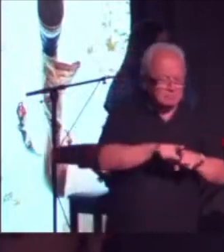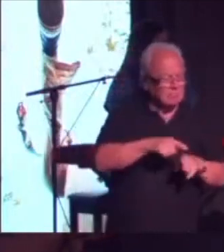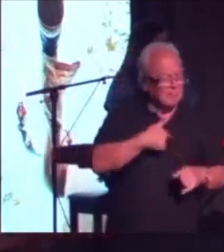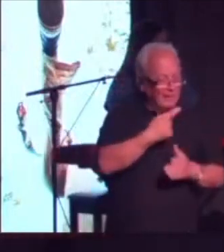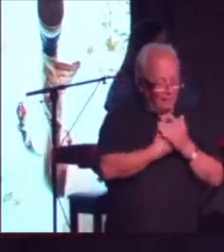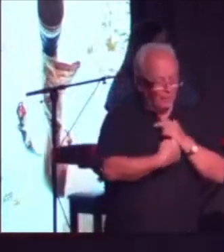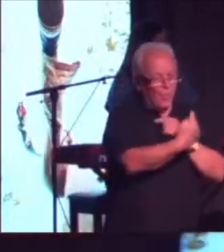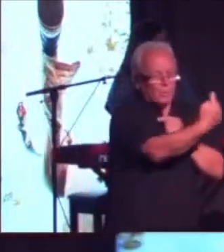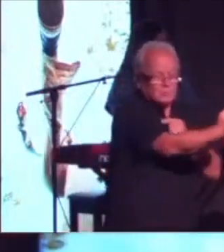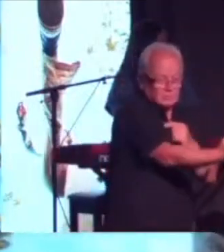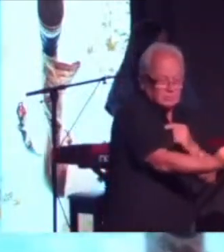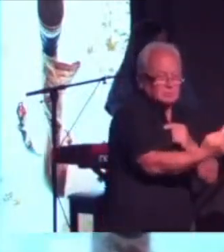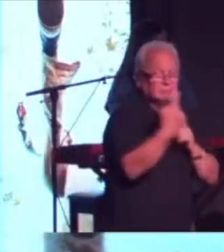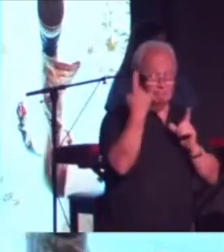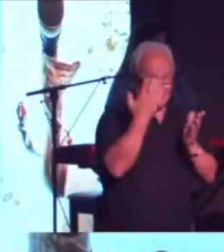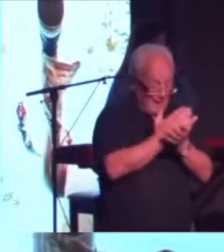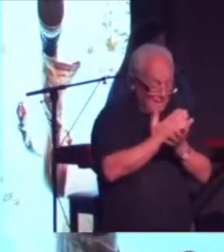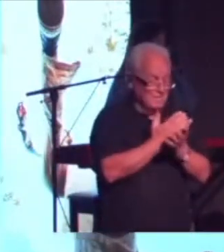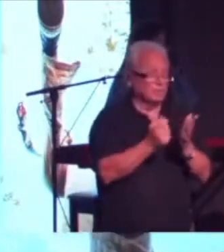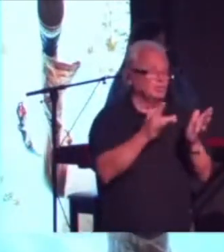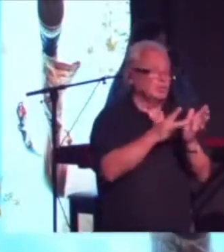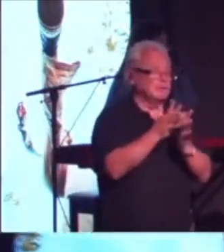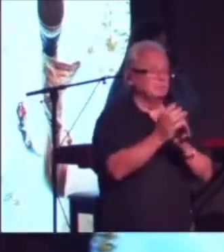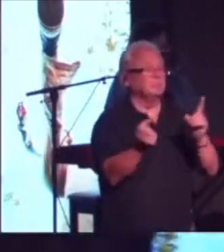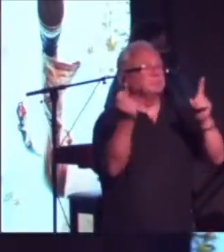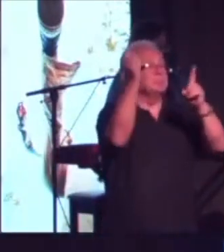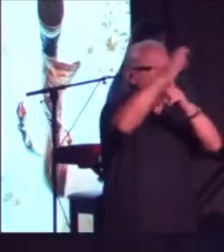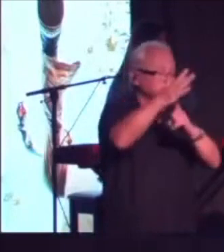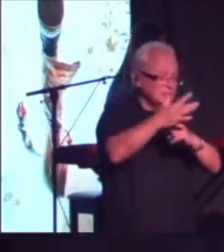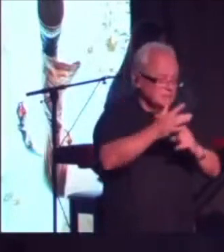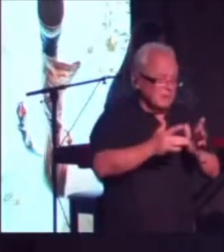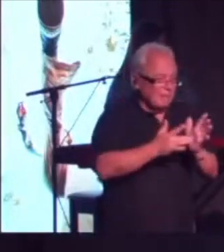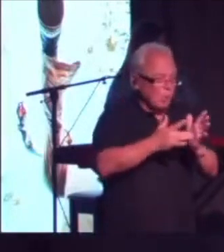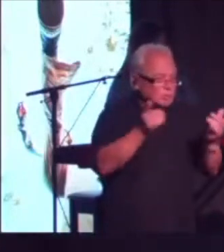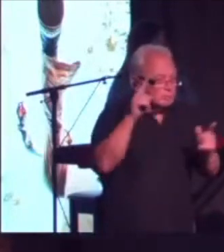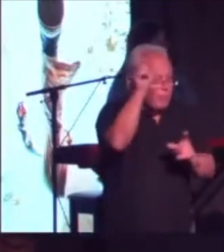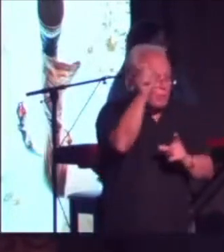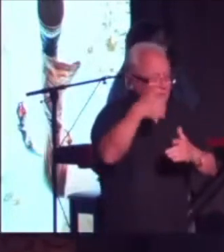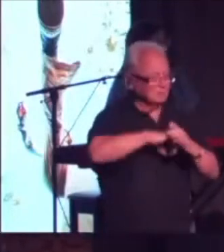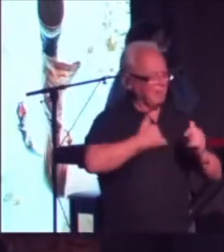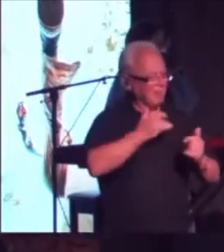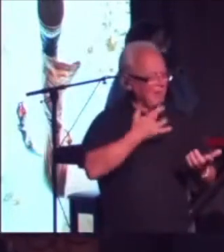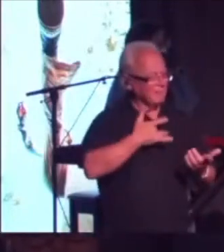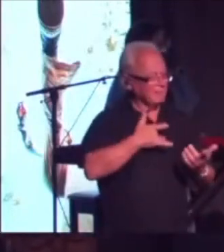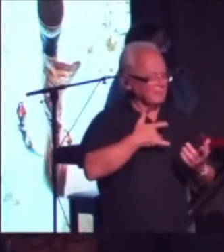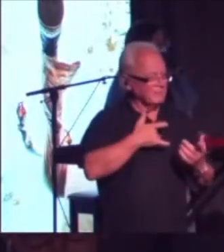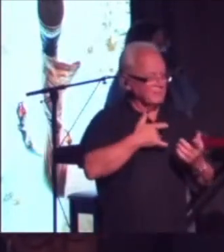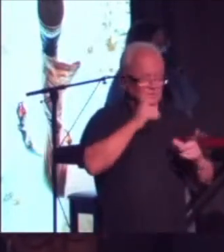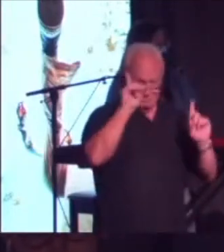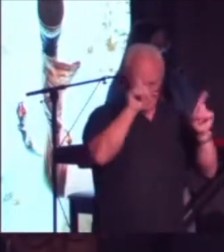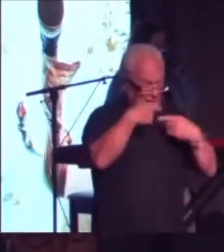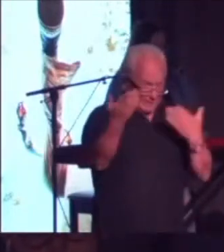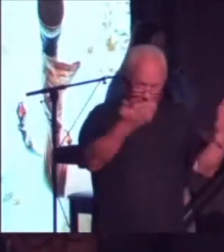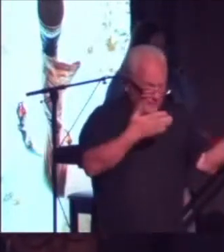us. Friends, he is the ultimate traveling companion for this life. Bar none. The ultimate. And if you can receive